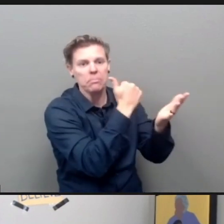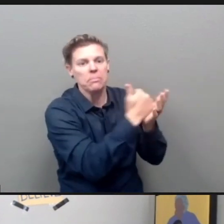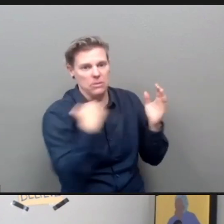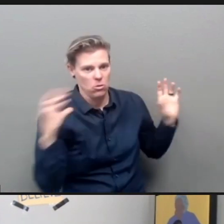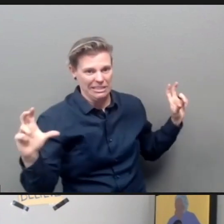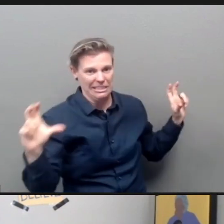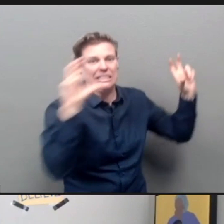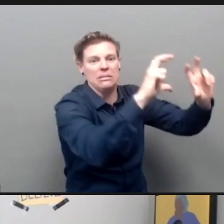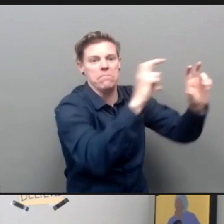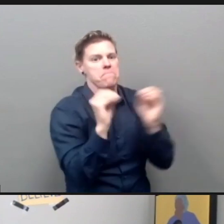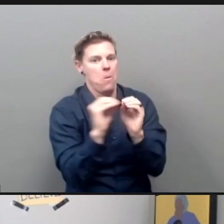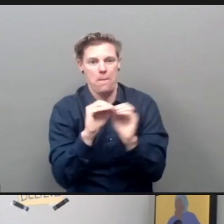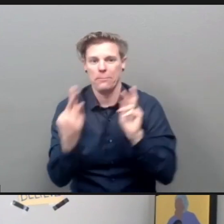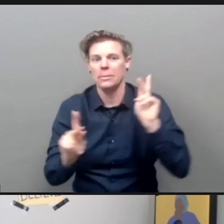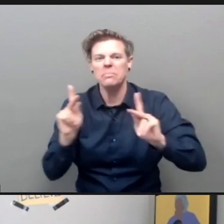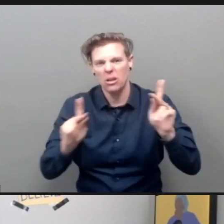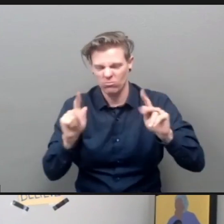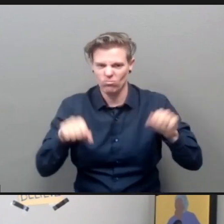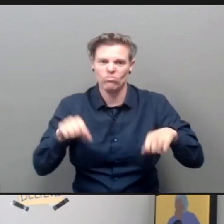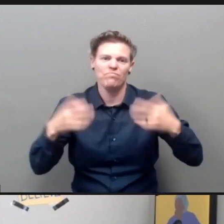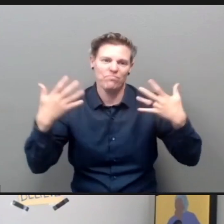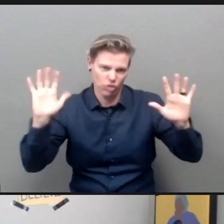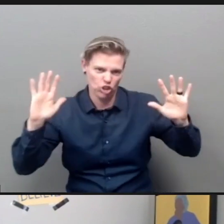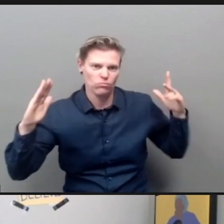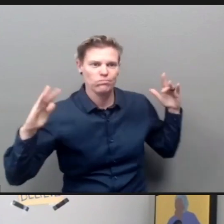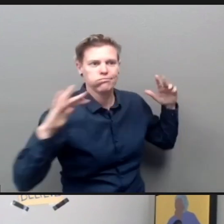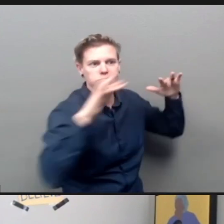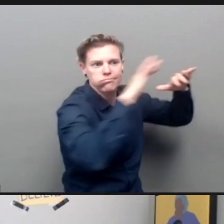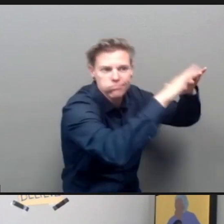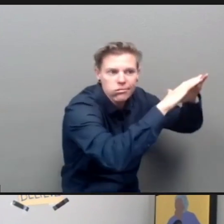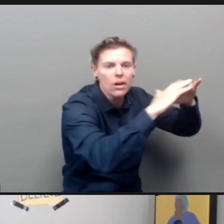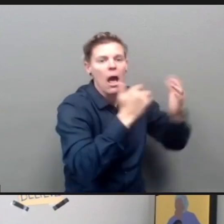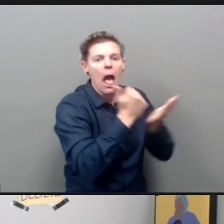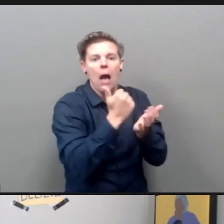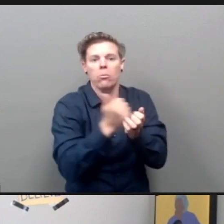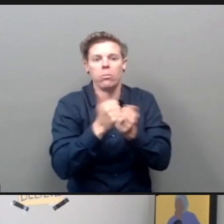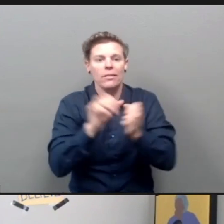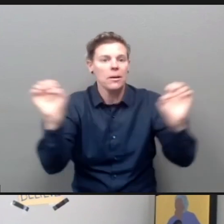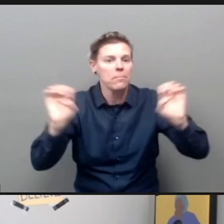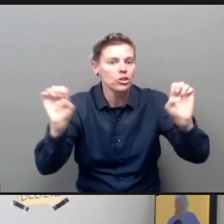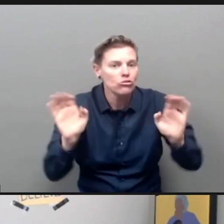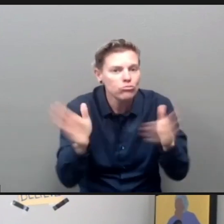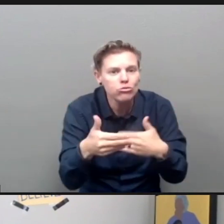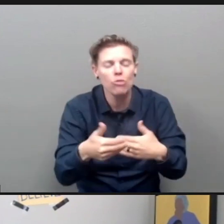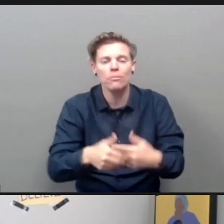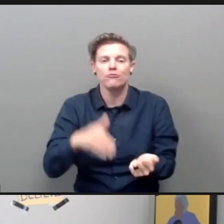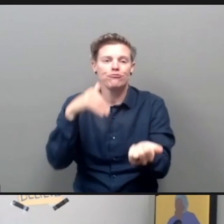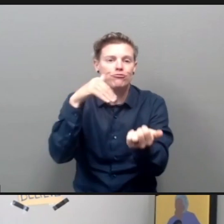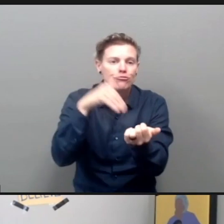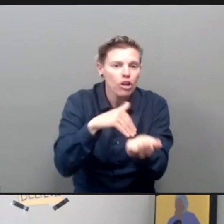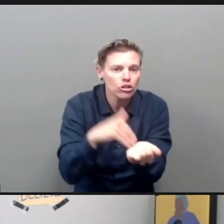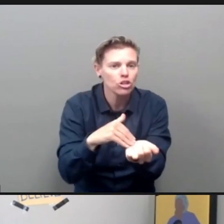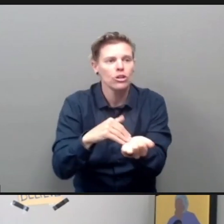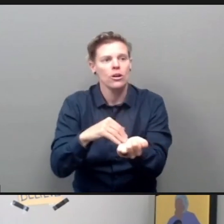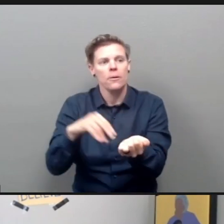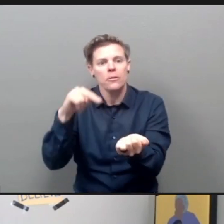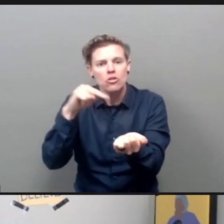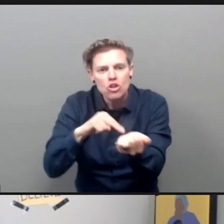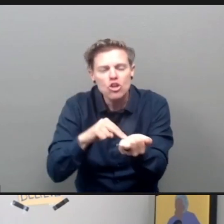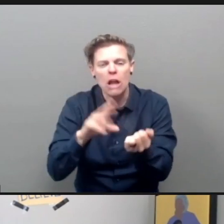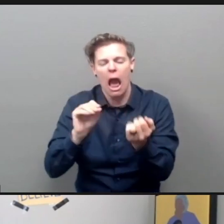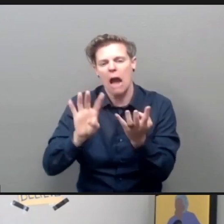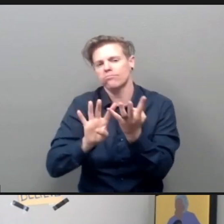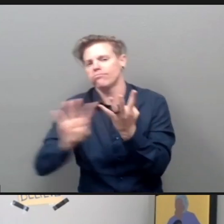additional emergency room staff and nurses and other personnel so that